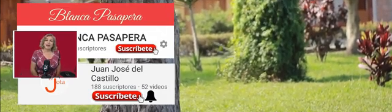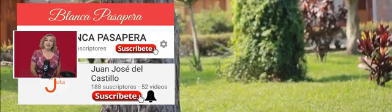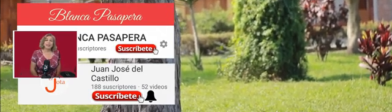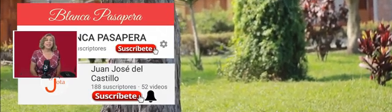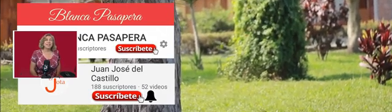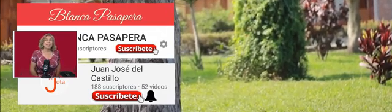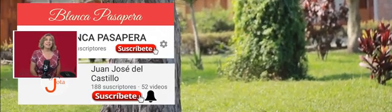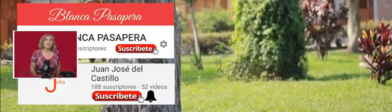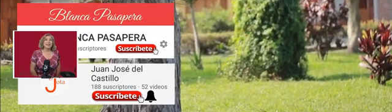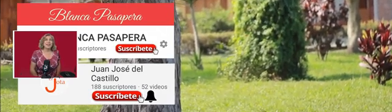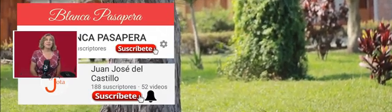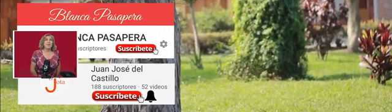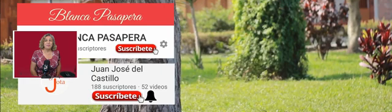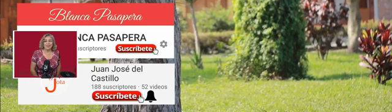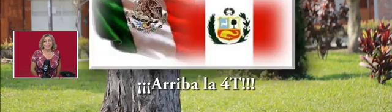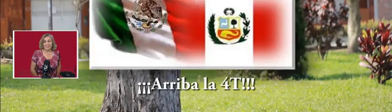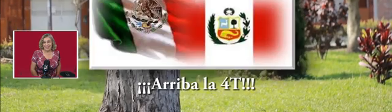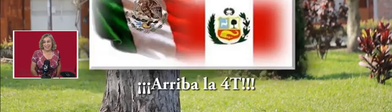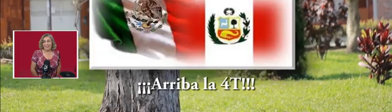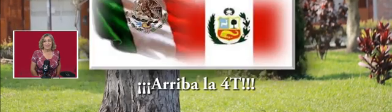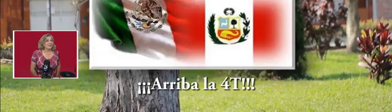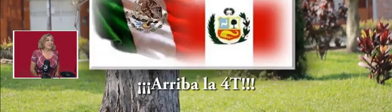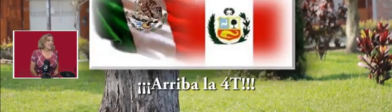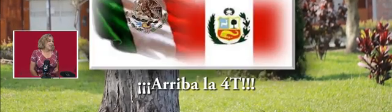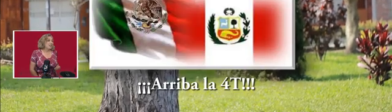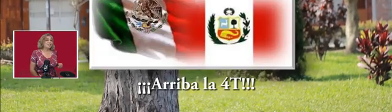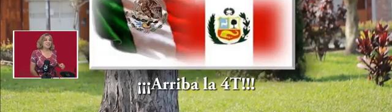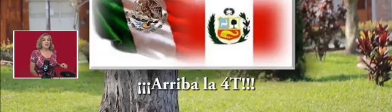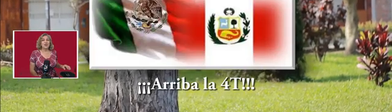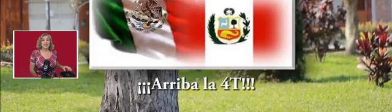and that might belong to the Mexicans.